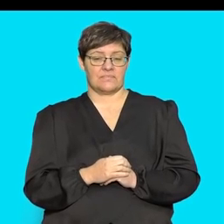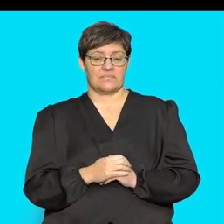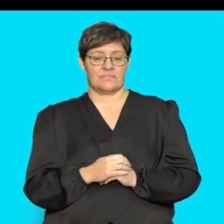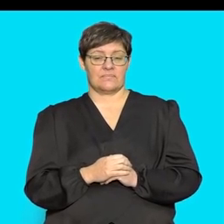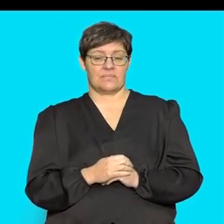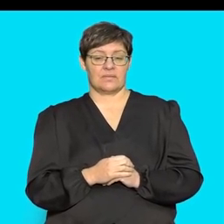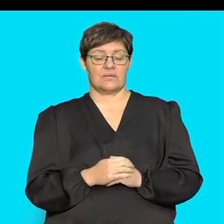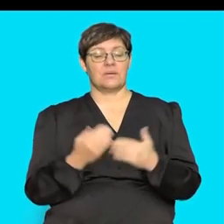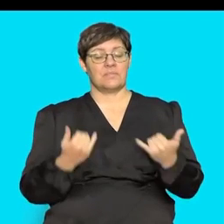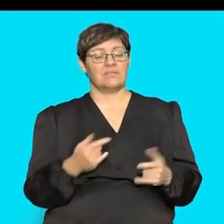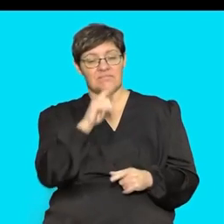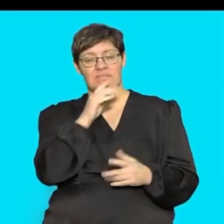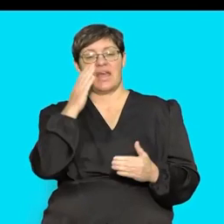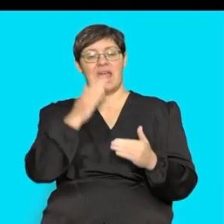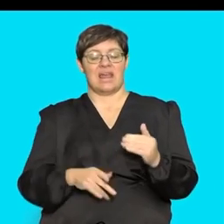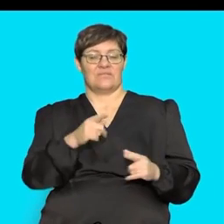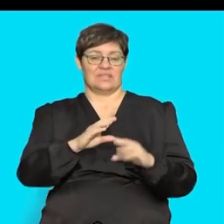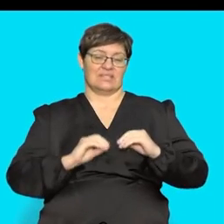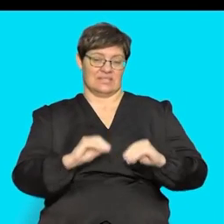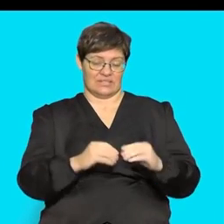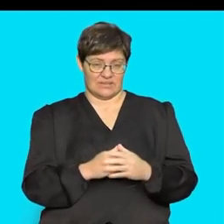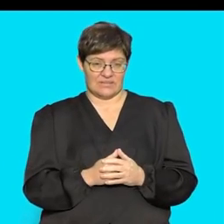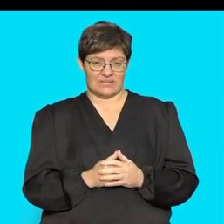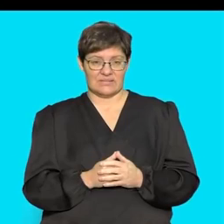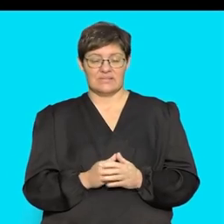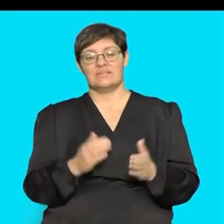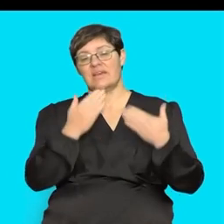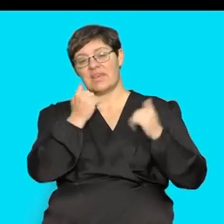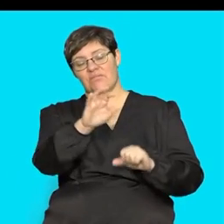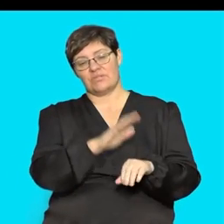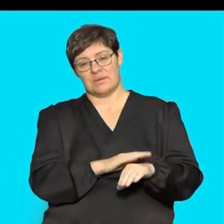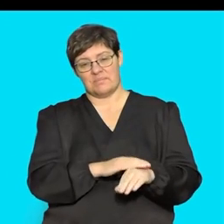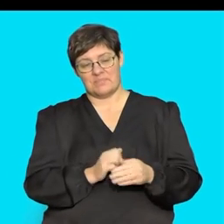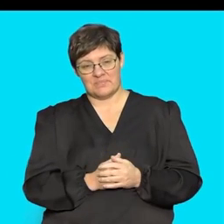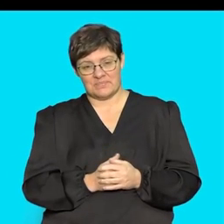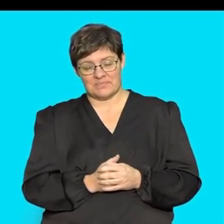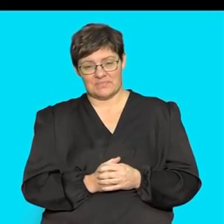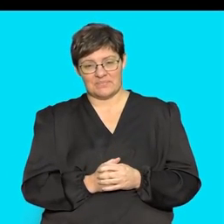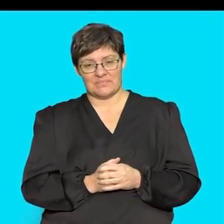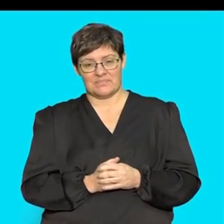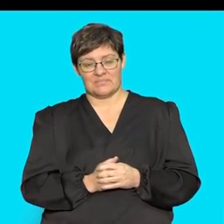And that brings us to the end of this session. Thank you for your time.